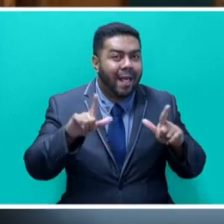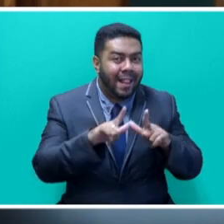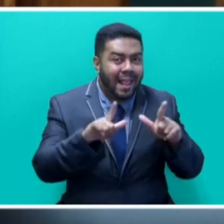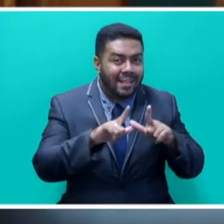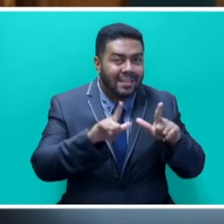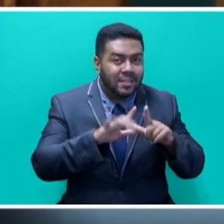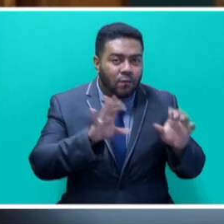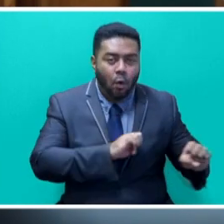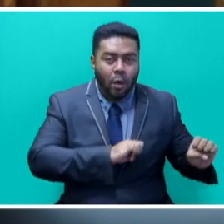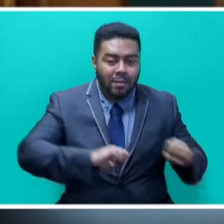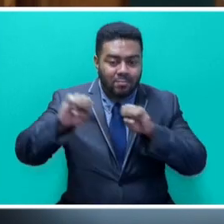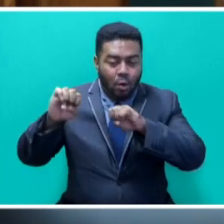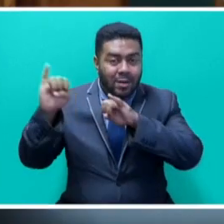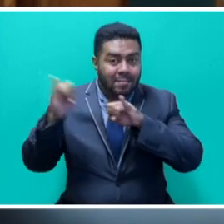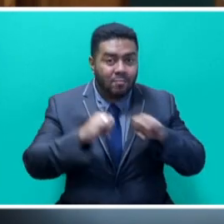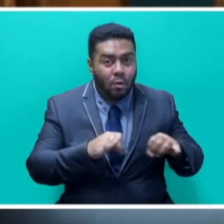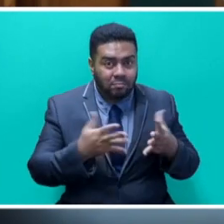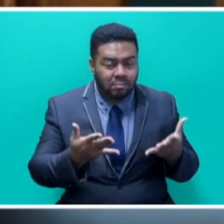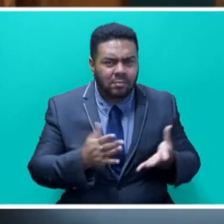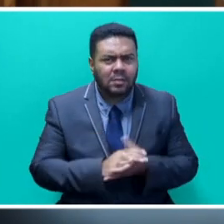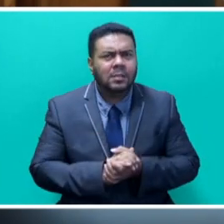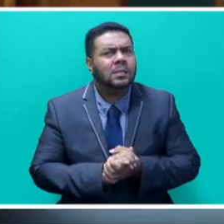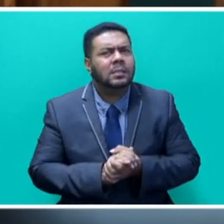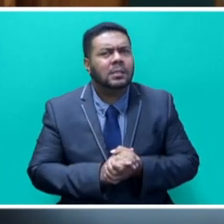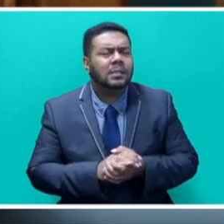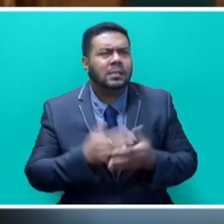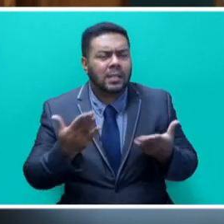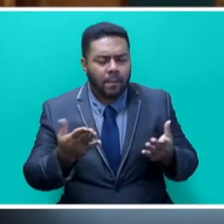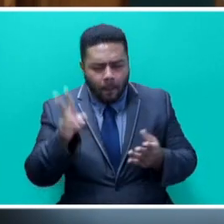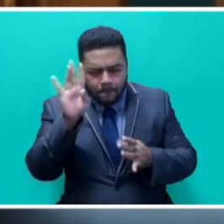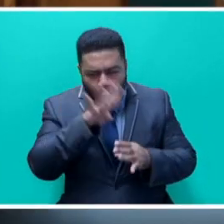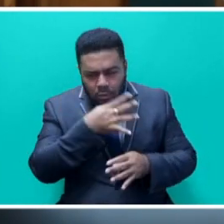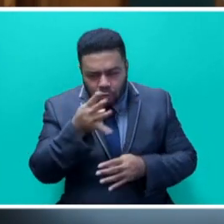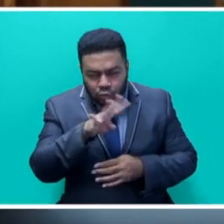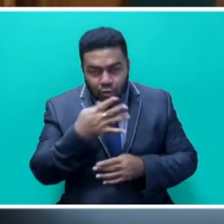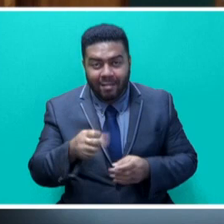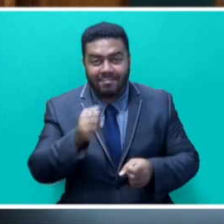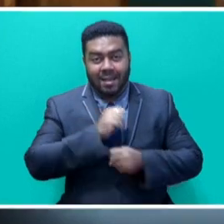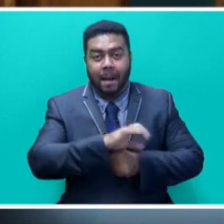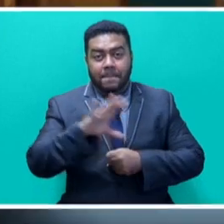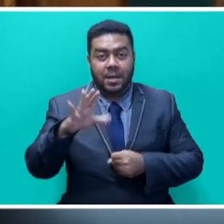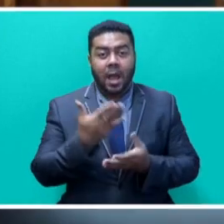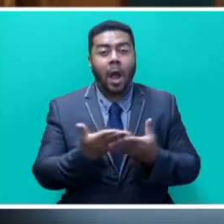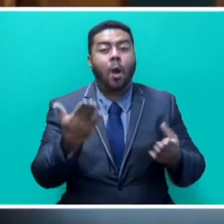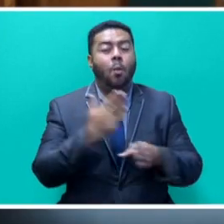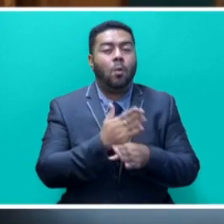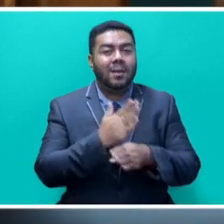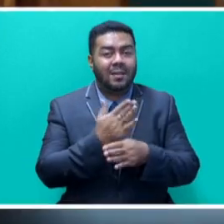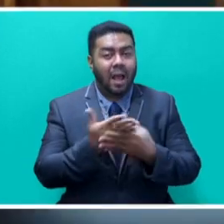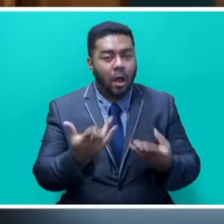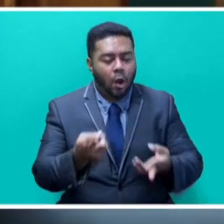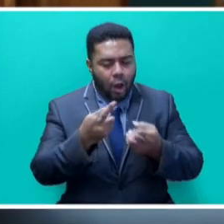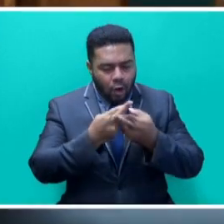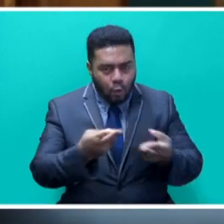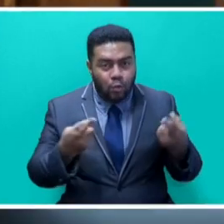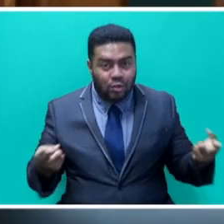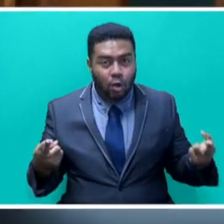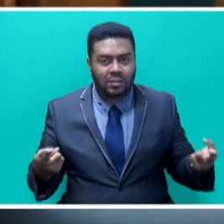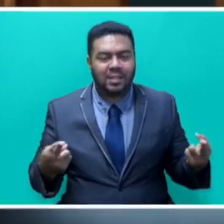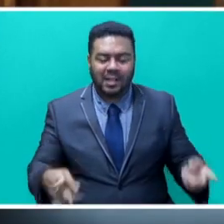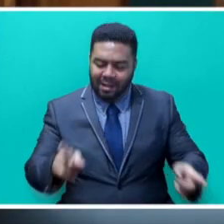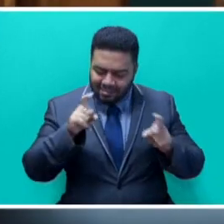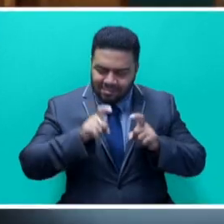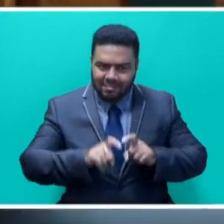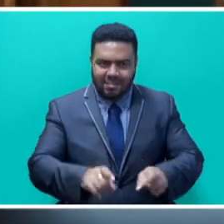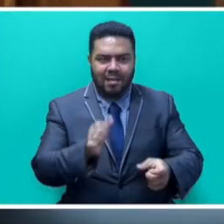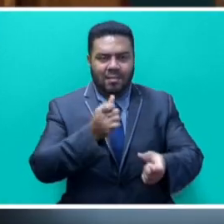hours, while also monitoring the company's operations to ensure that our natural resources are being sustainably